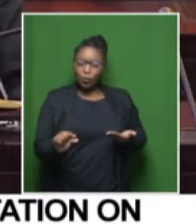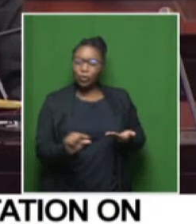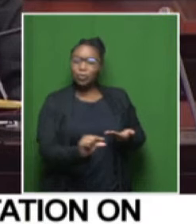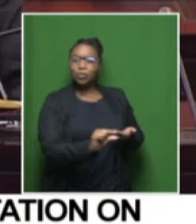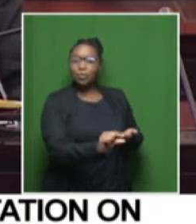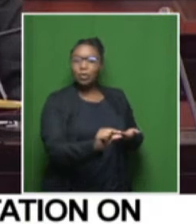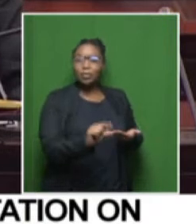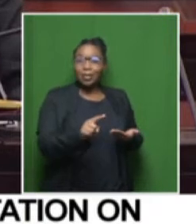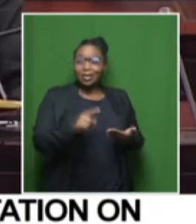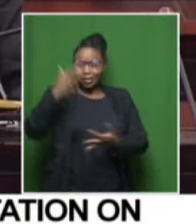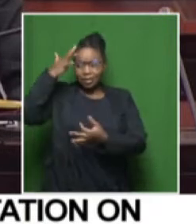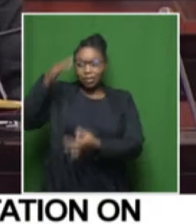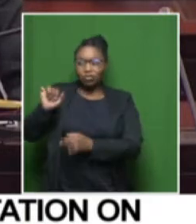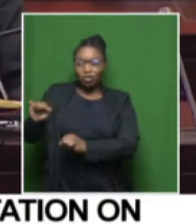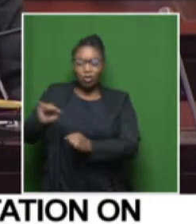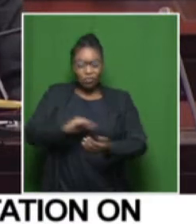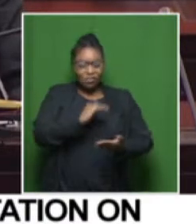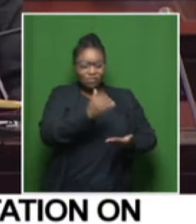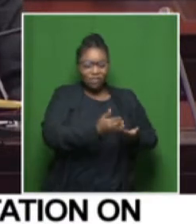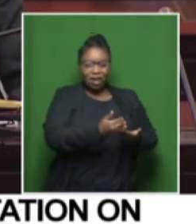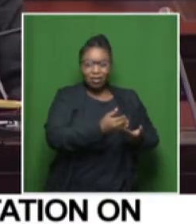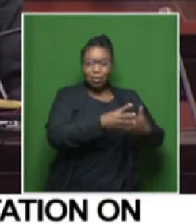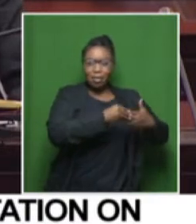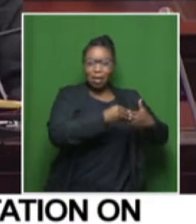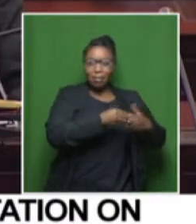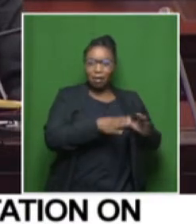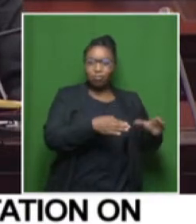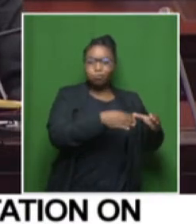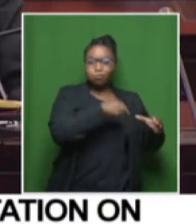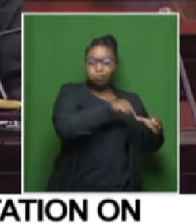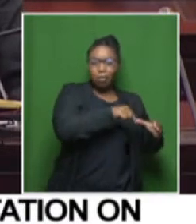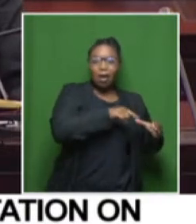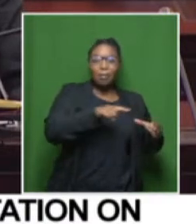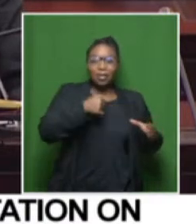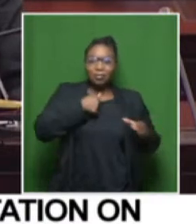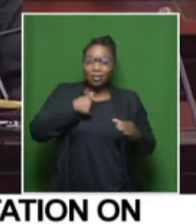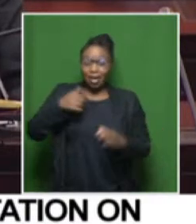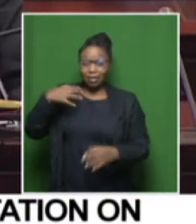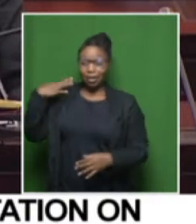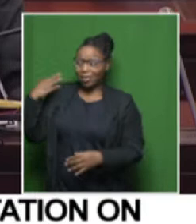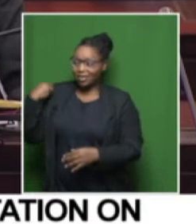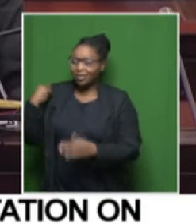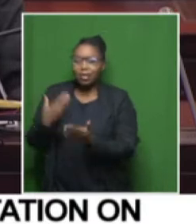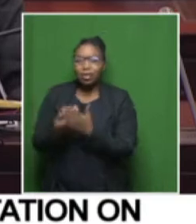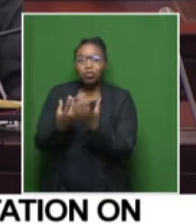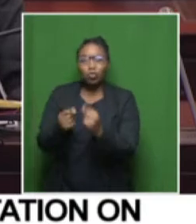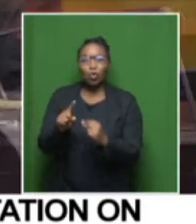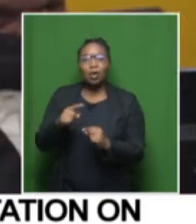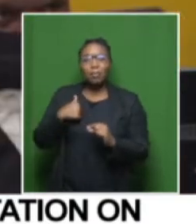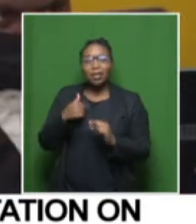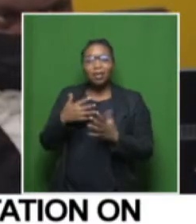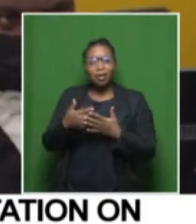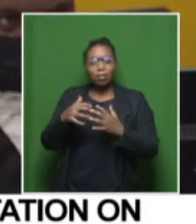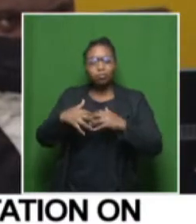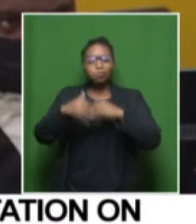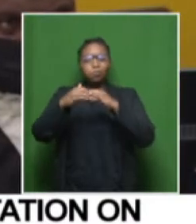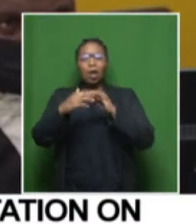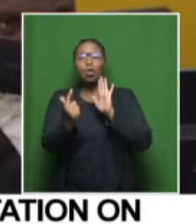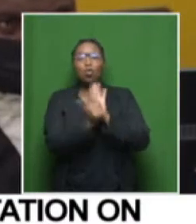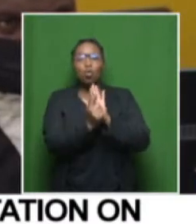do as the Minister of Finance is to create a conducive environment for trustees to make that decision if they